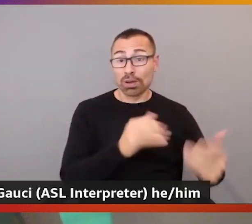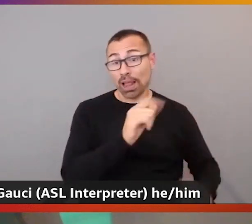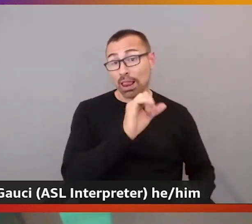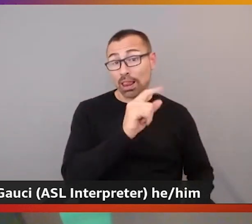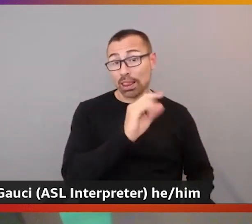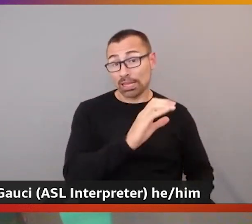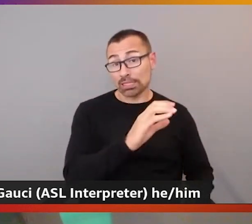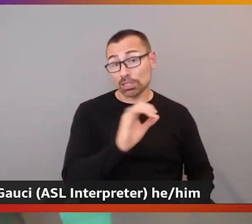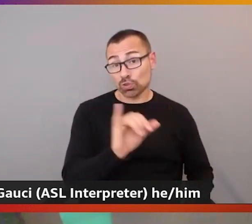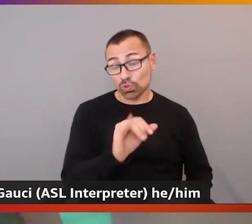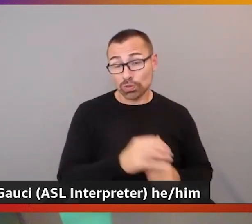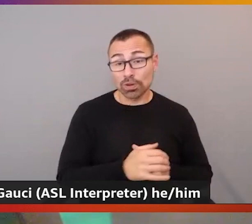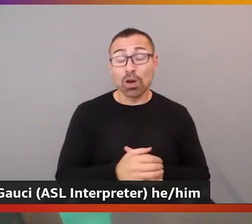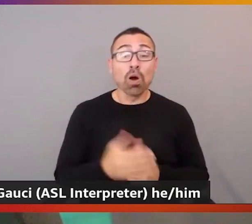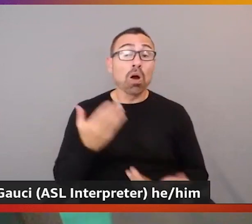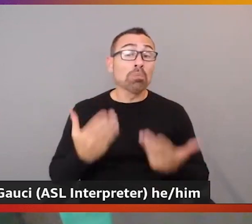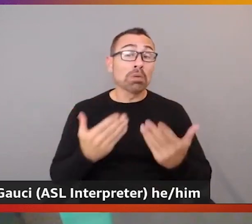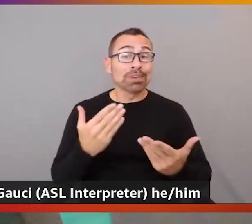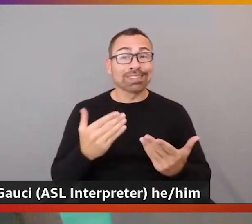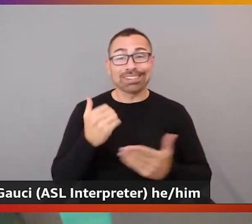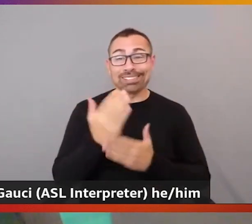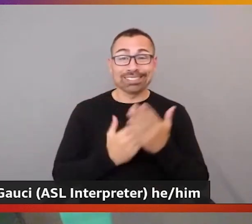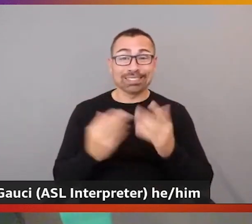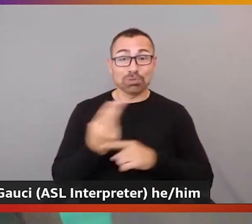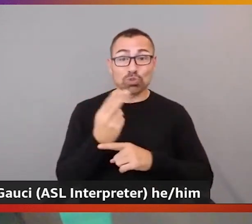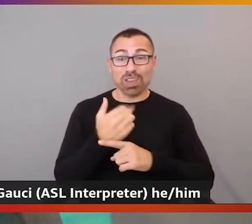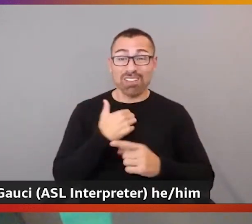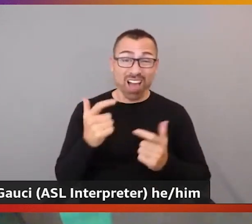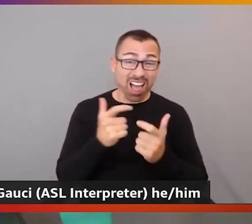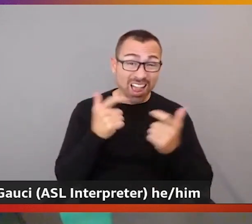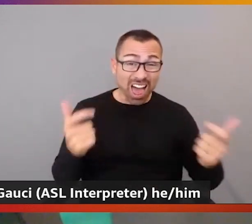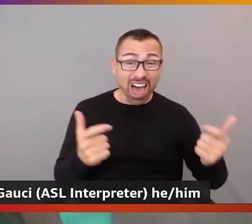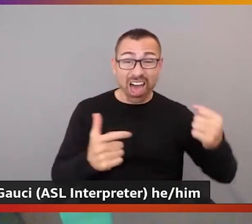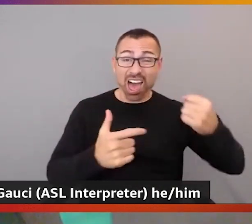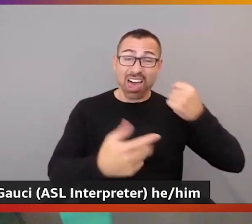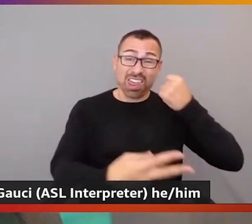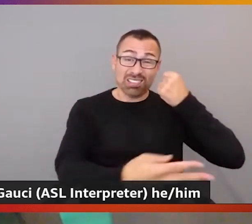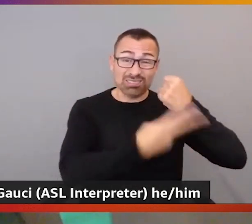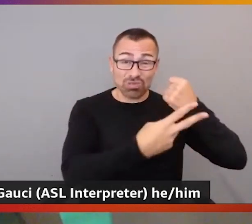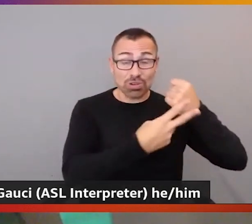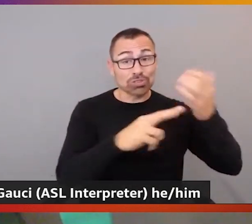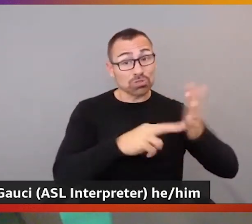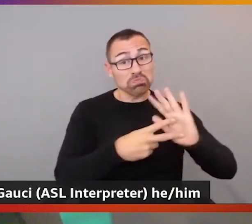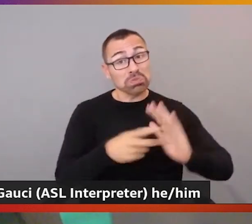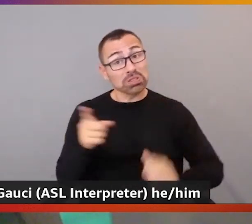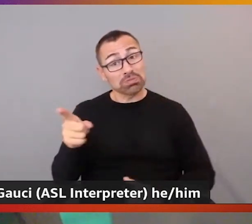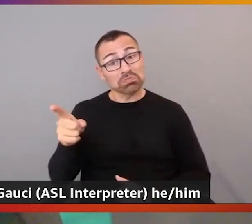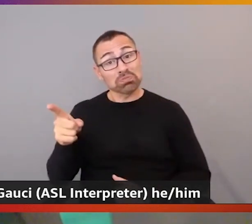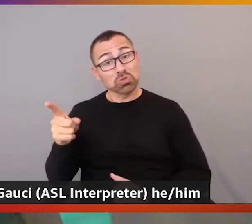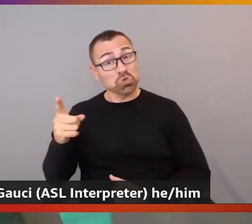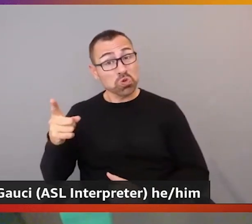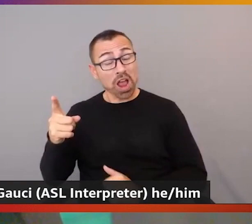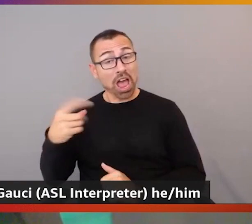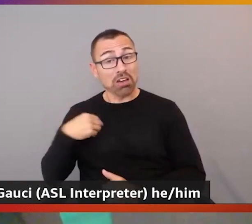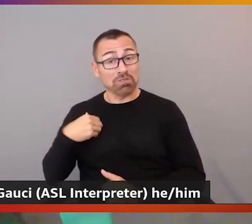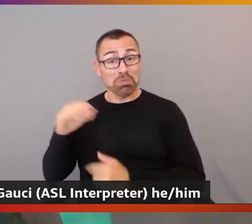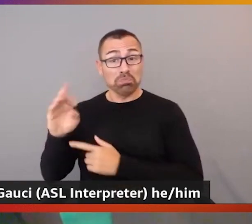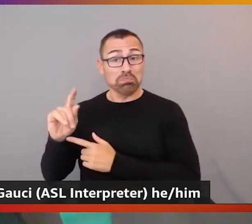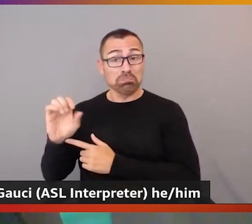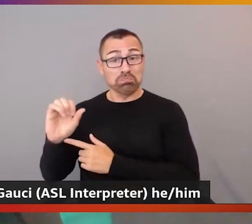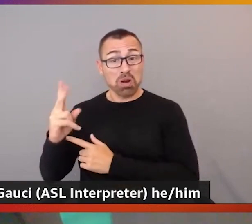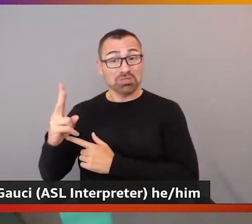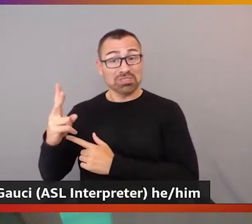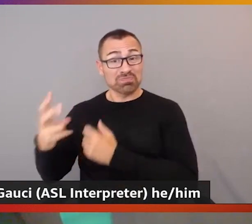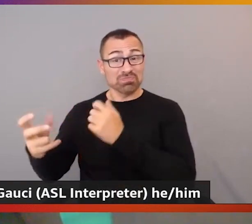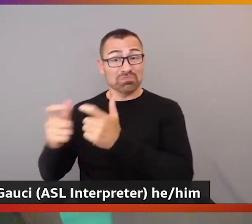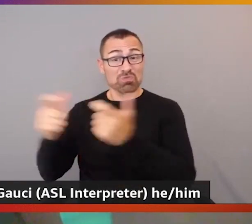where, for example, you just have a large amount of storage, and that entitles you to a large amount of bursting throughput, right? Because you just have a